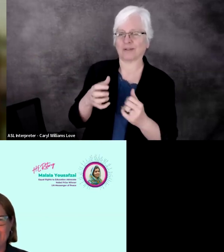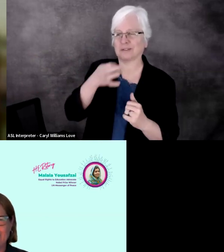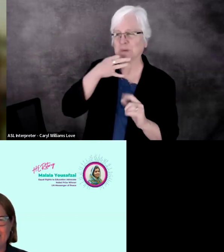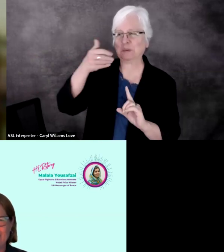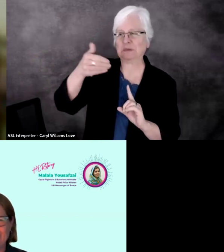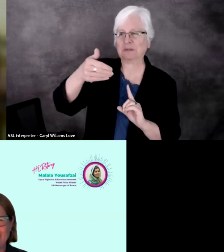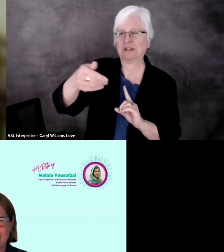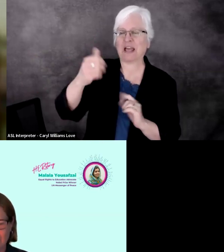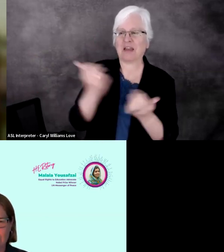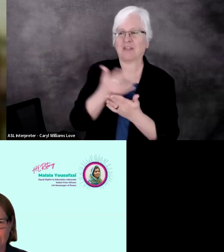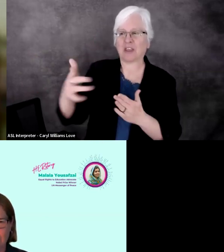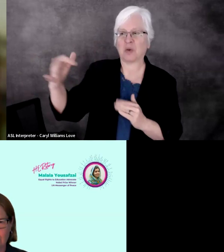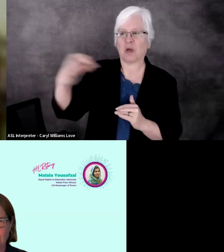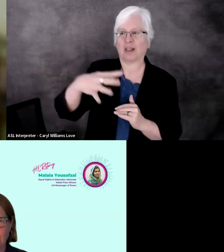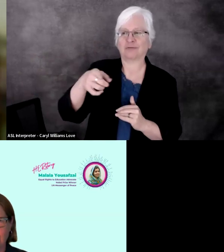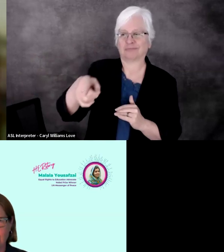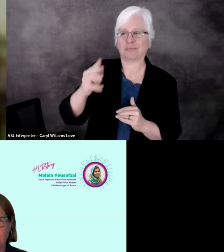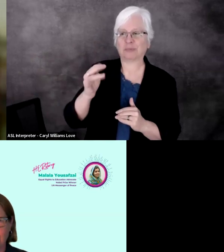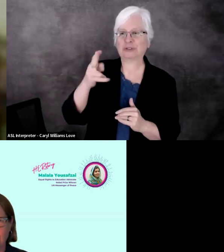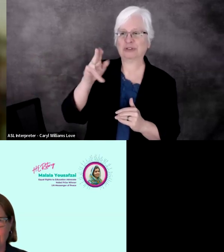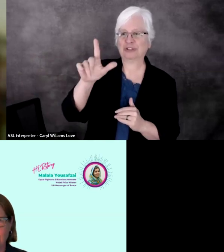have to contribute to that, since I know